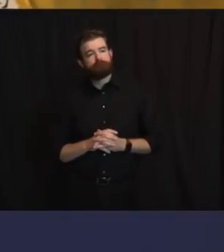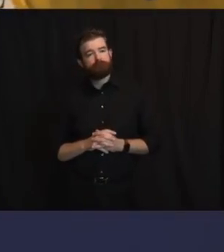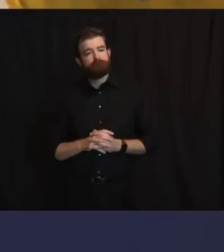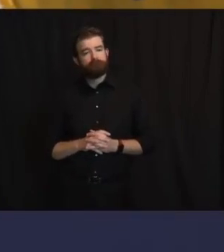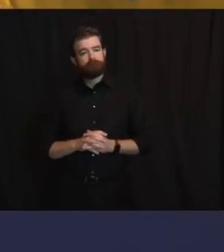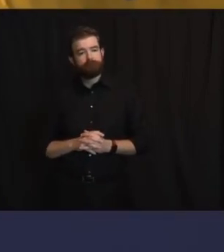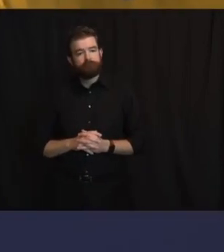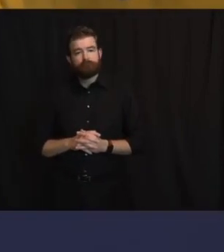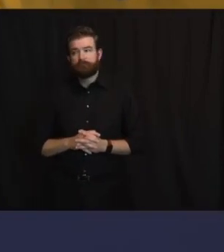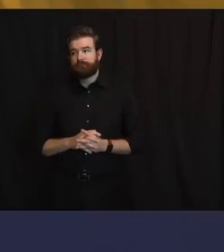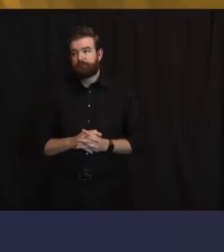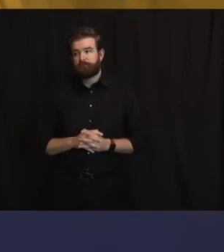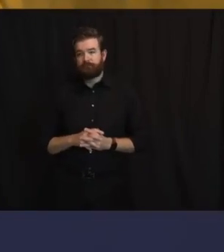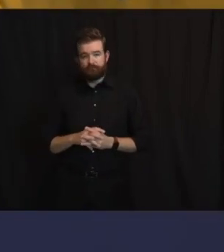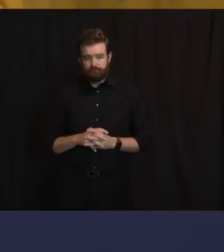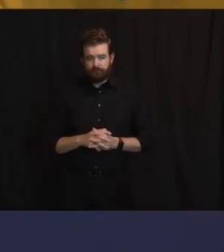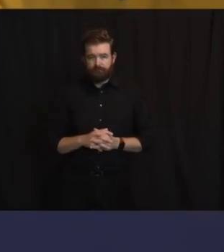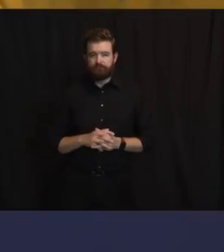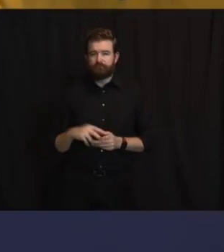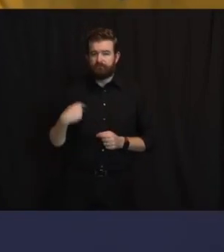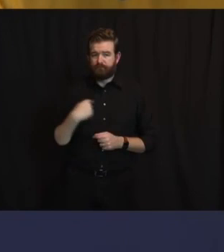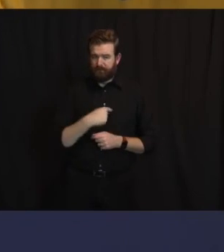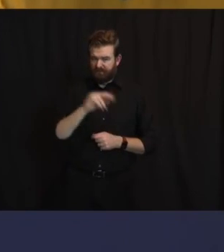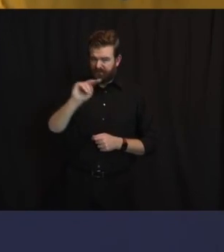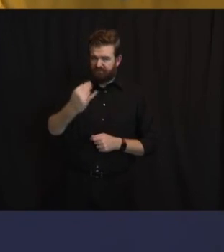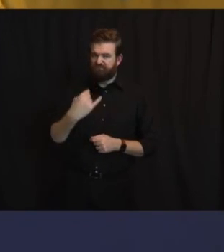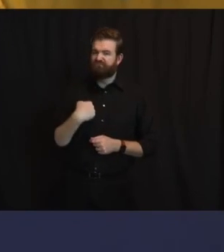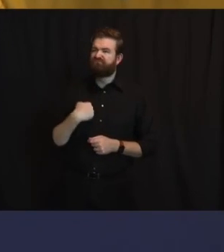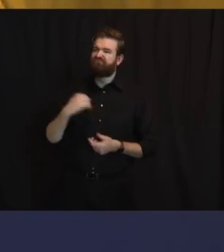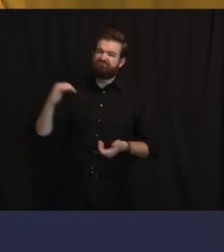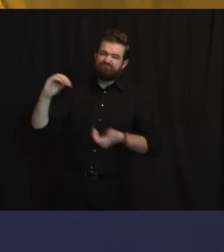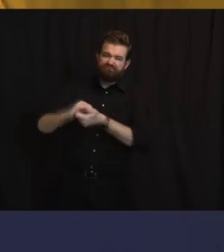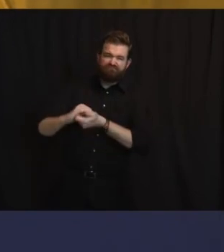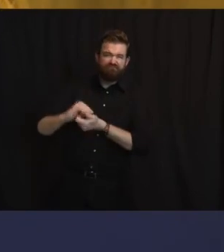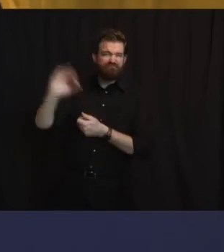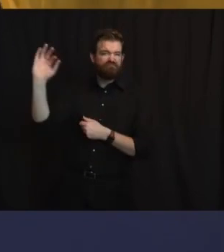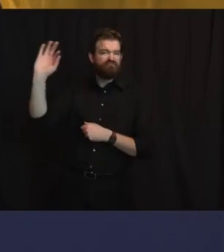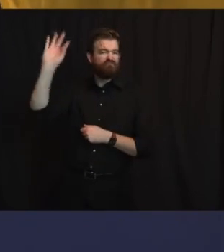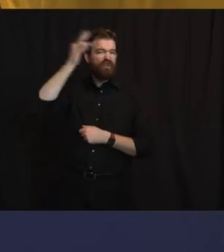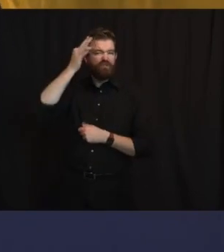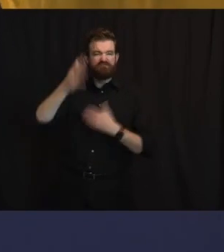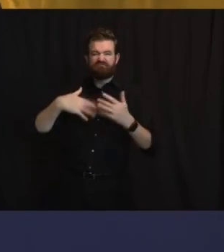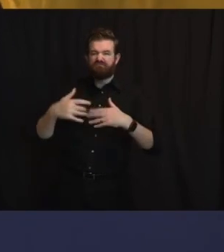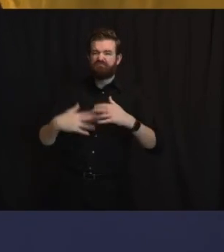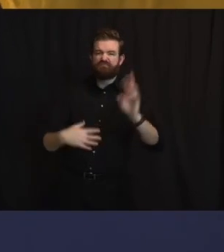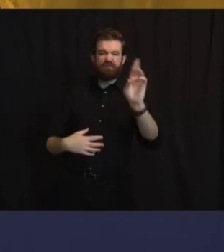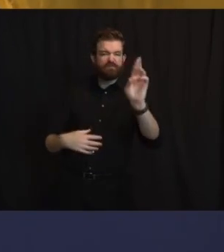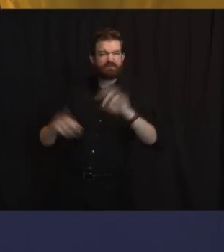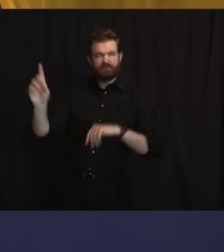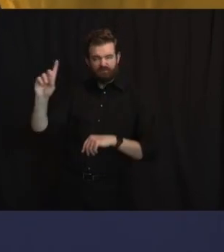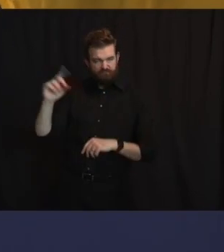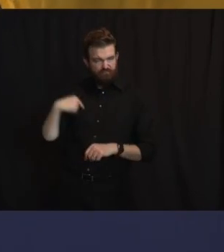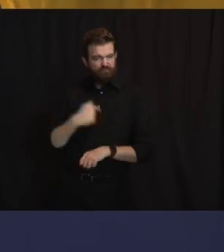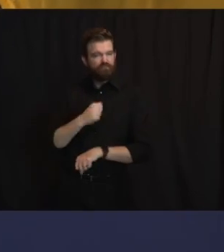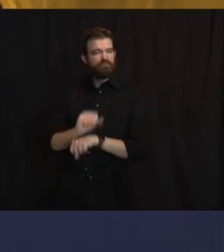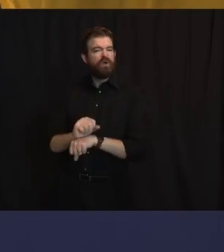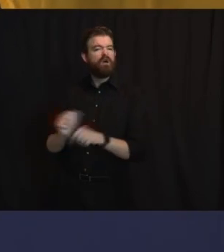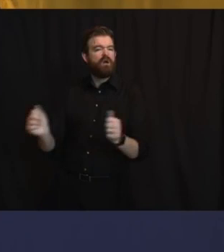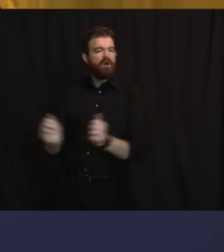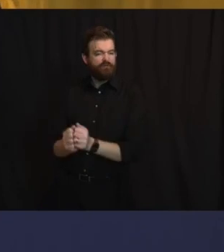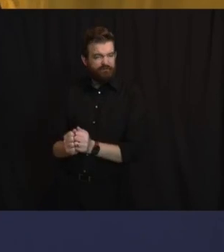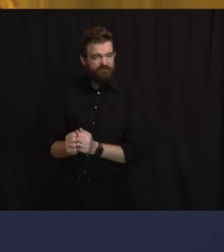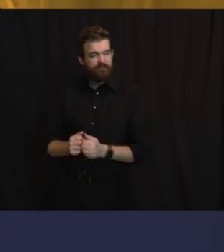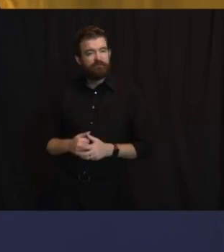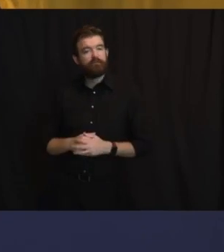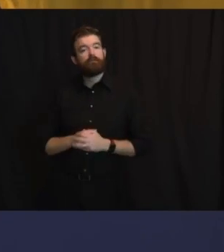work with the federal administration regardless of which side they may be on. One of the last, actually it was the last conversation I had with President Trump when he